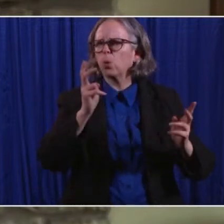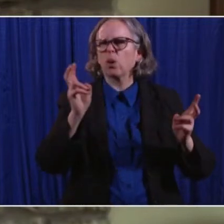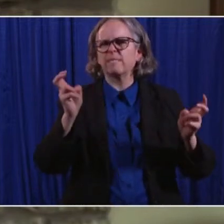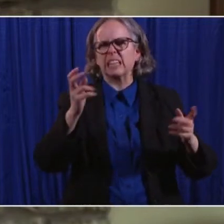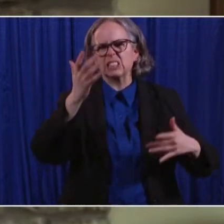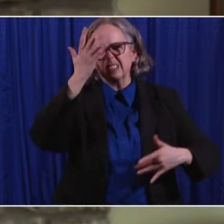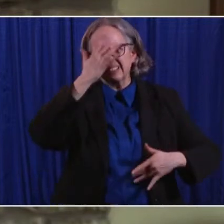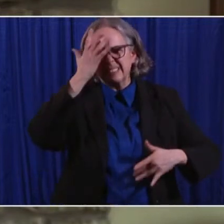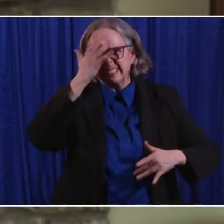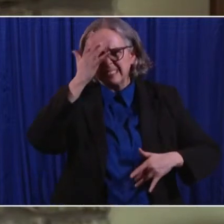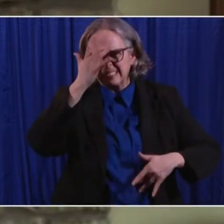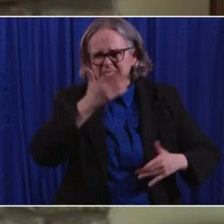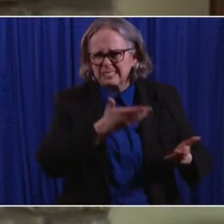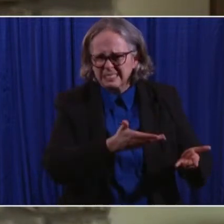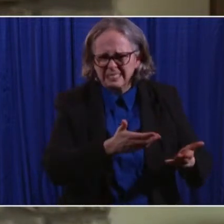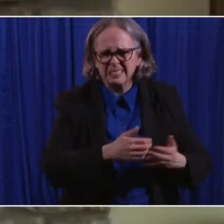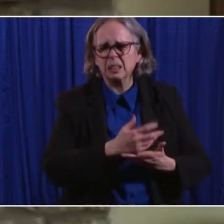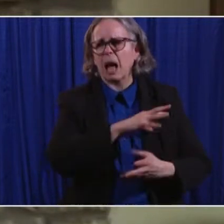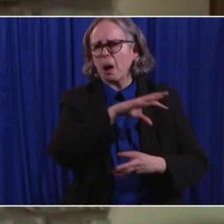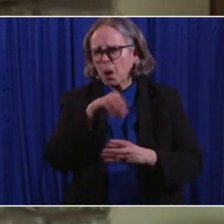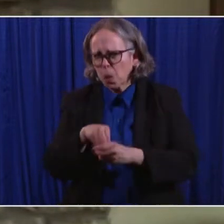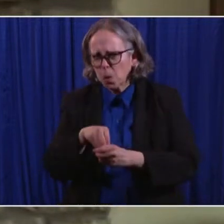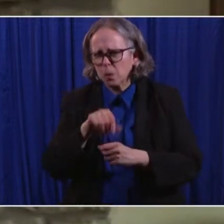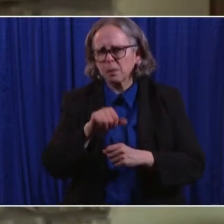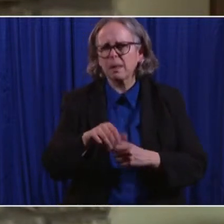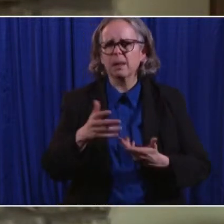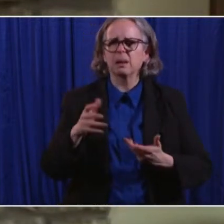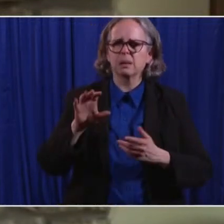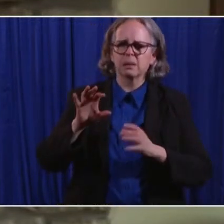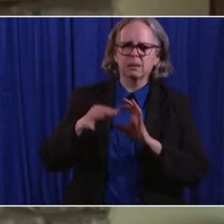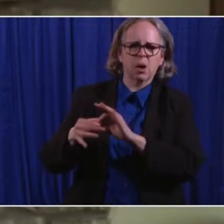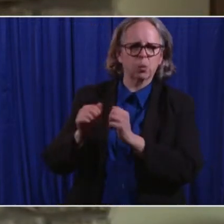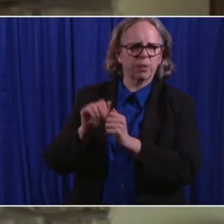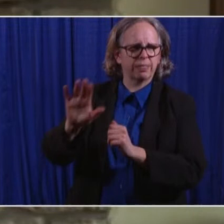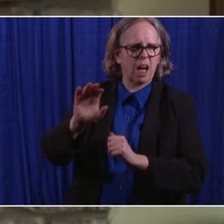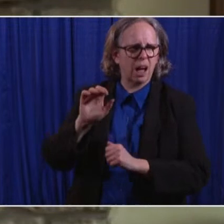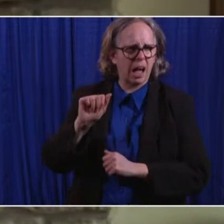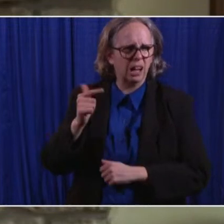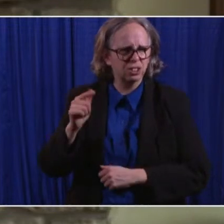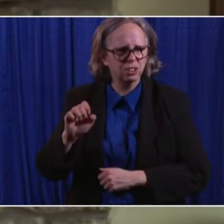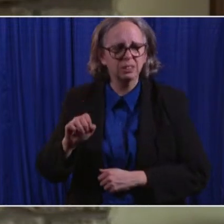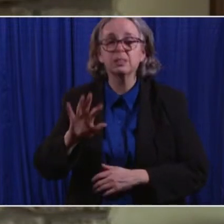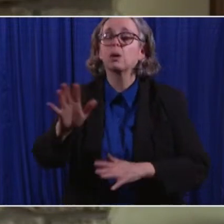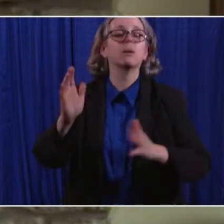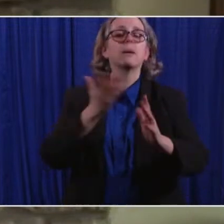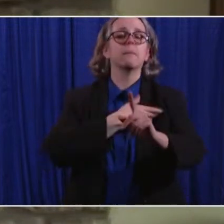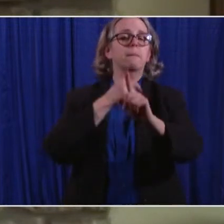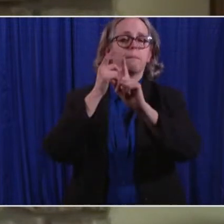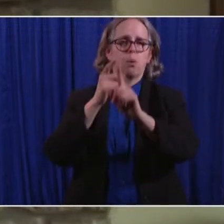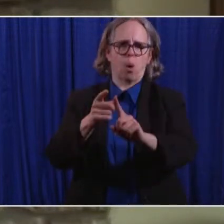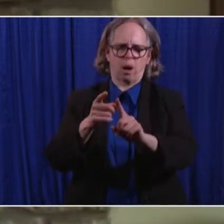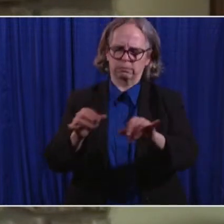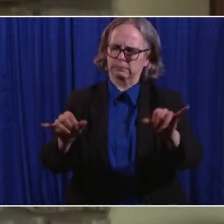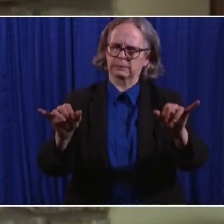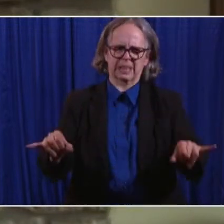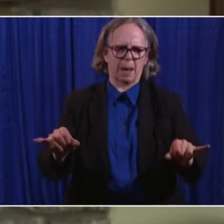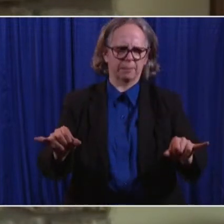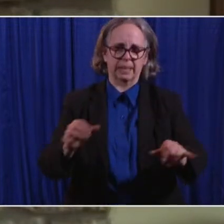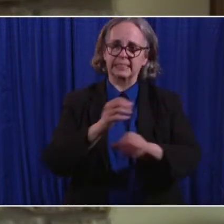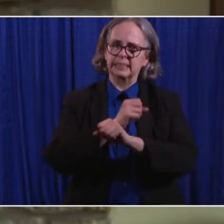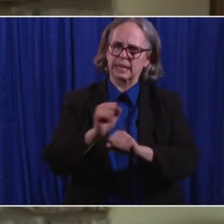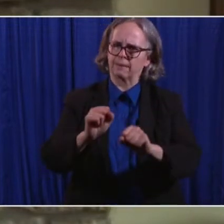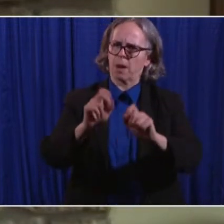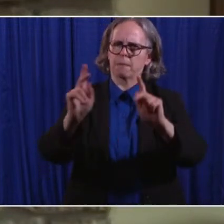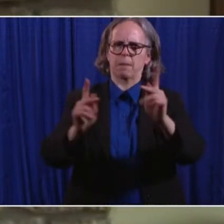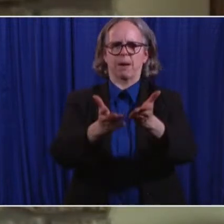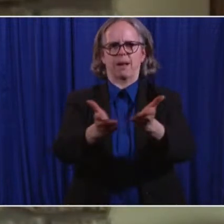But we're going to continue to look at this. Saving lives is going to be continue to be our number one priority,